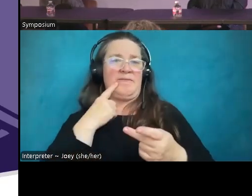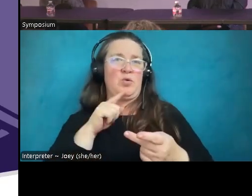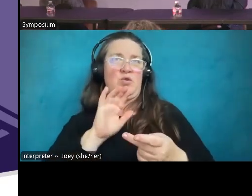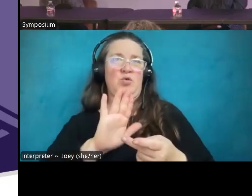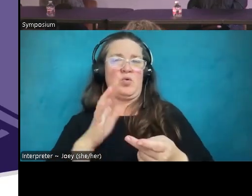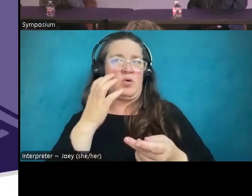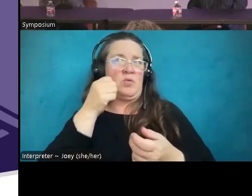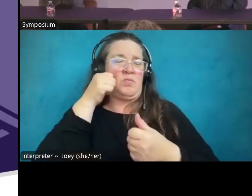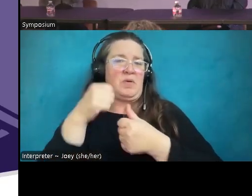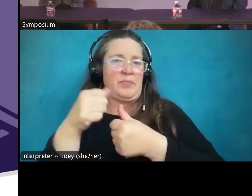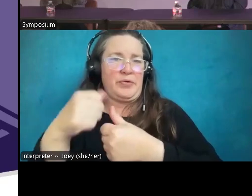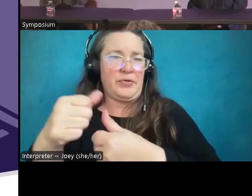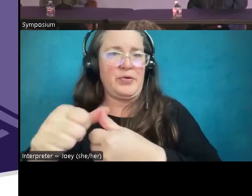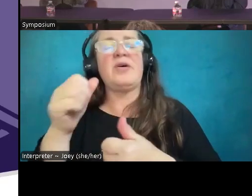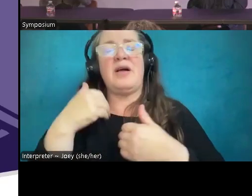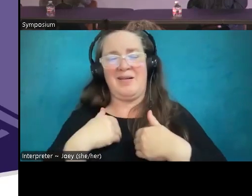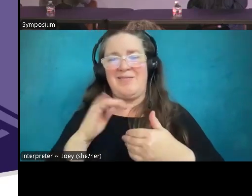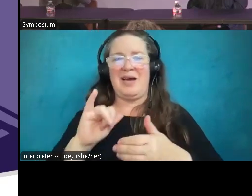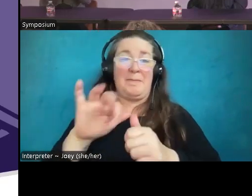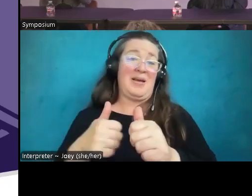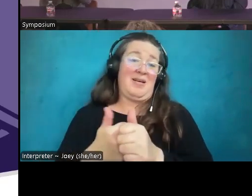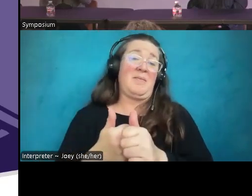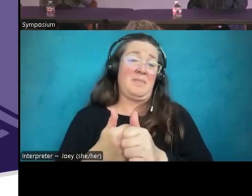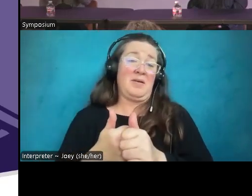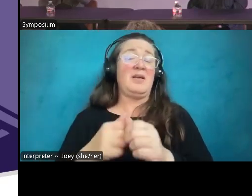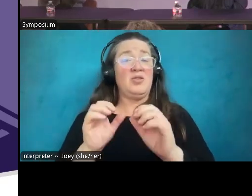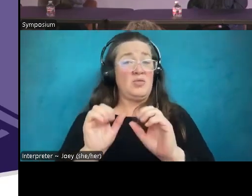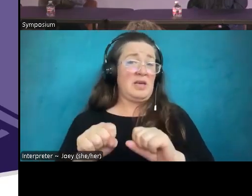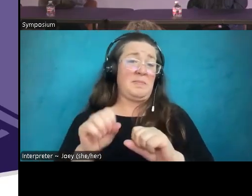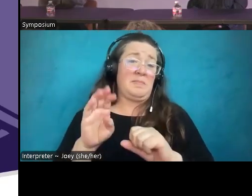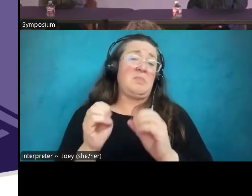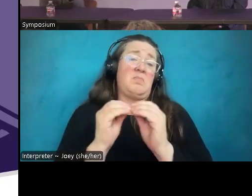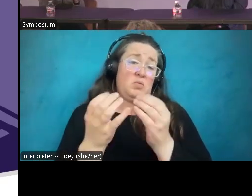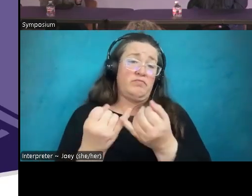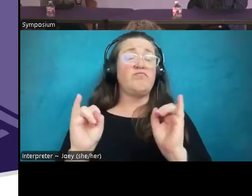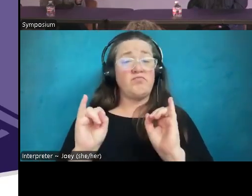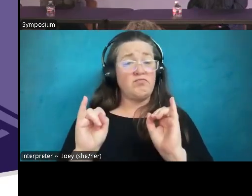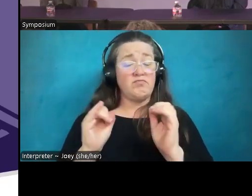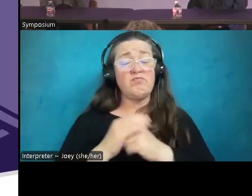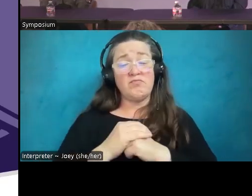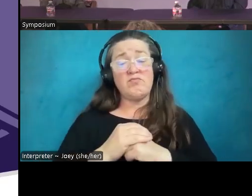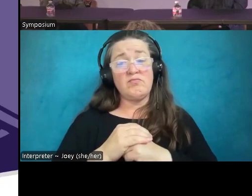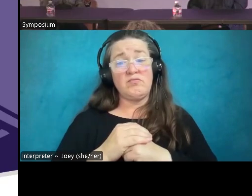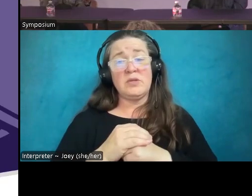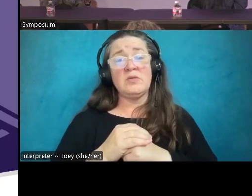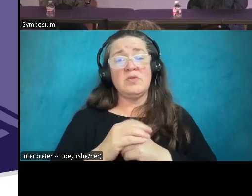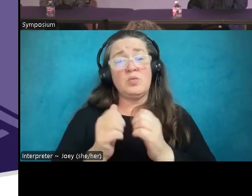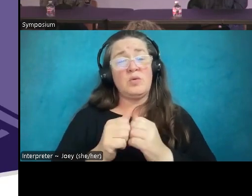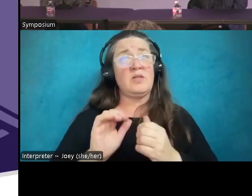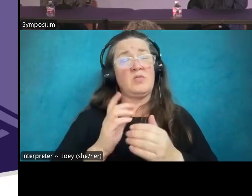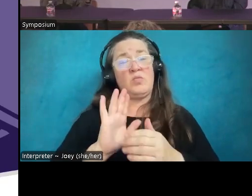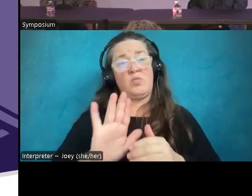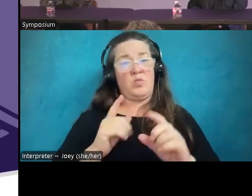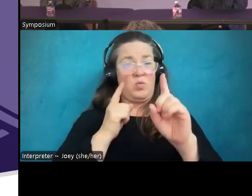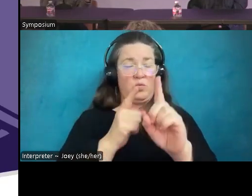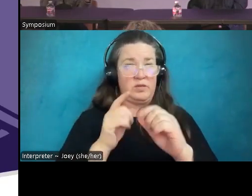have this backup, and that makes you be more independent with what you want to do. So I think setting the goals